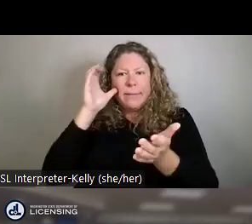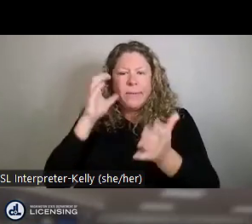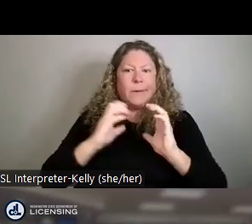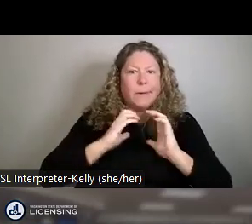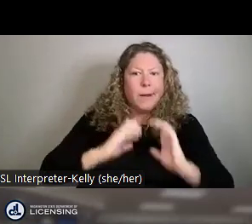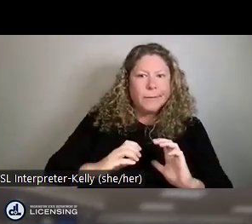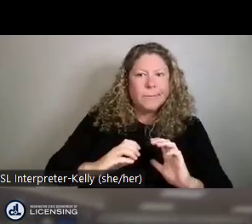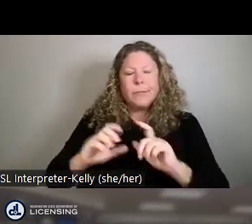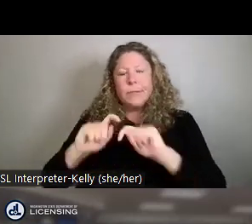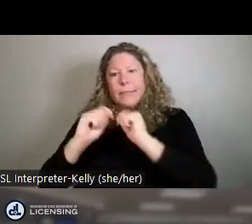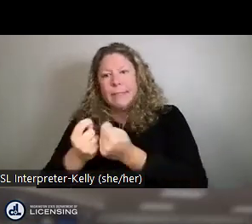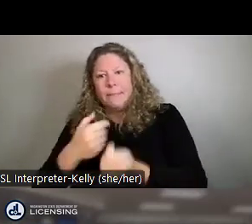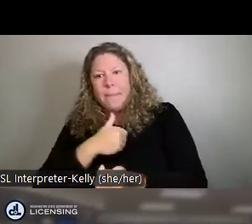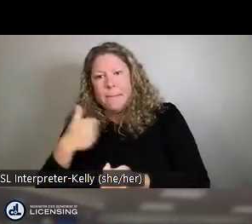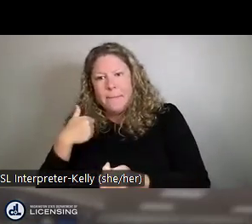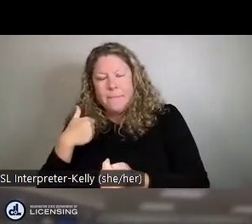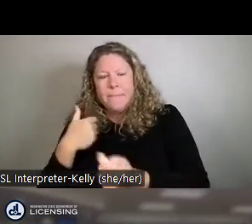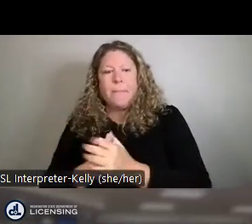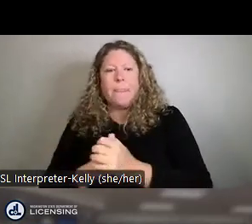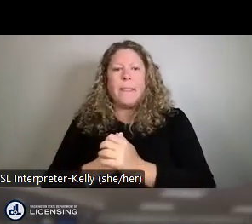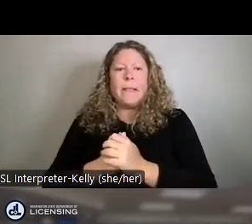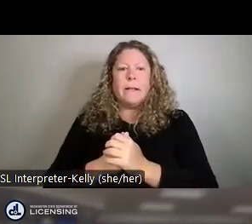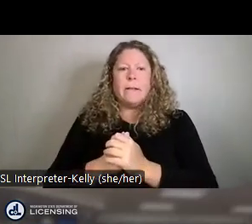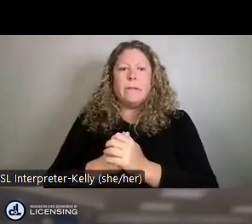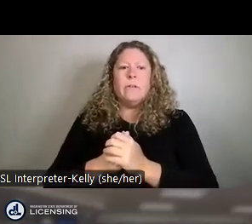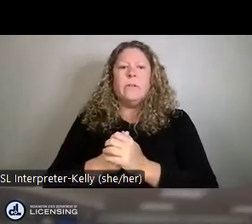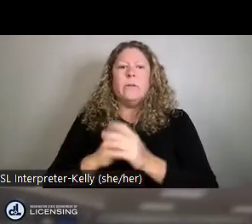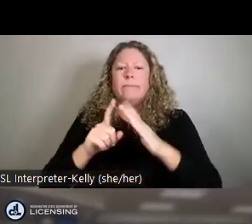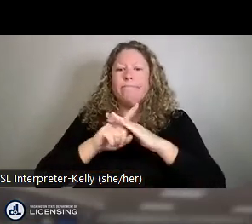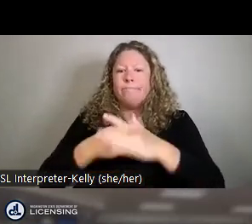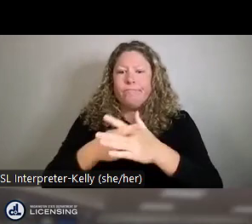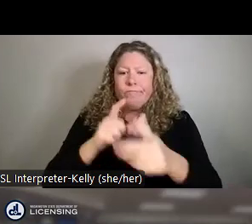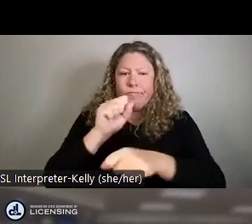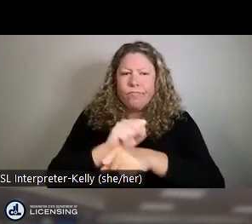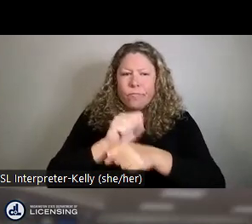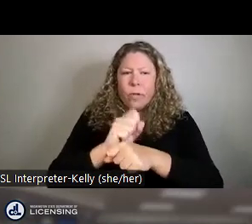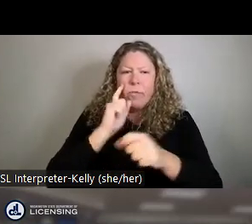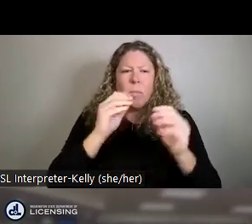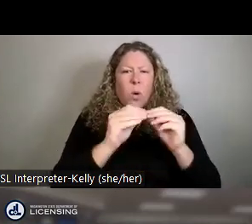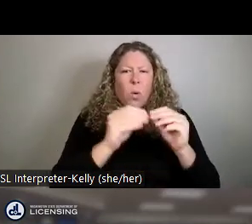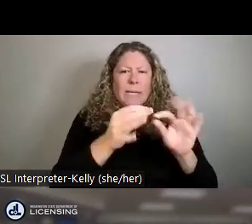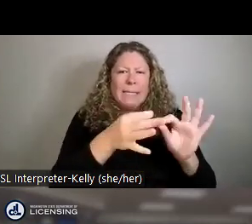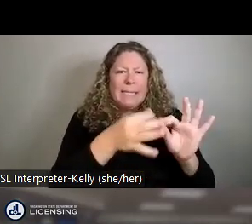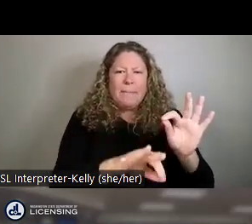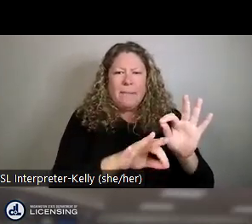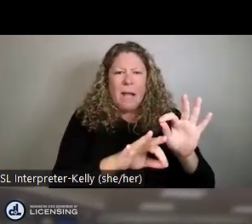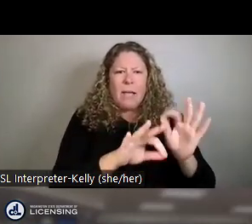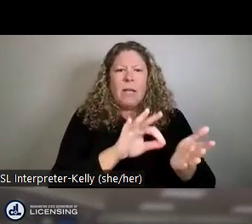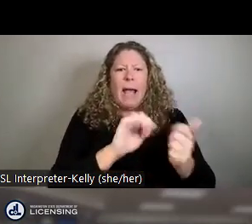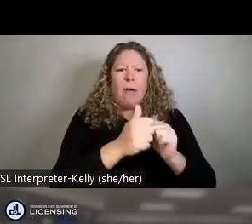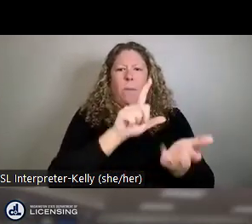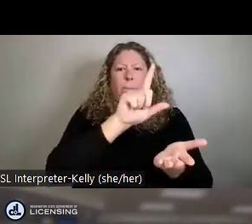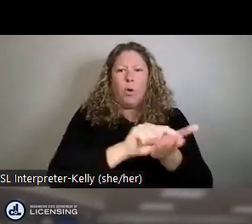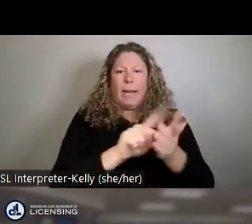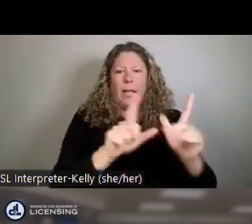For starters, we kicked off work to simplify license printing through the portal. This